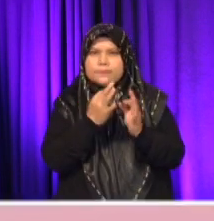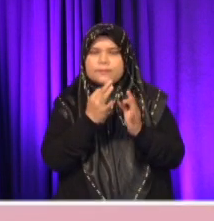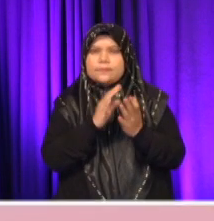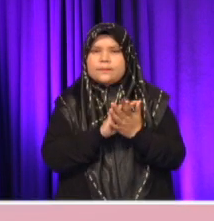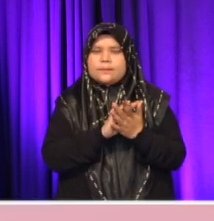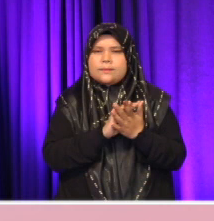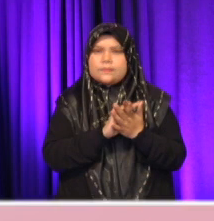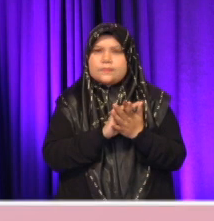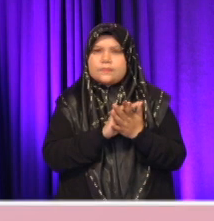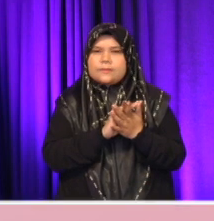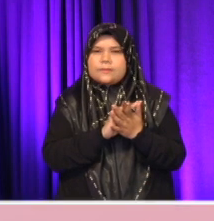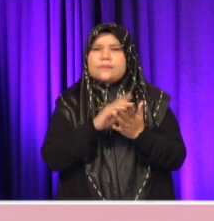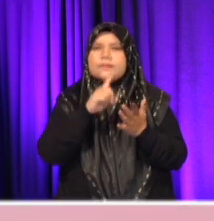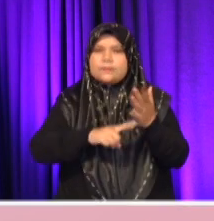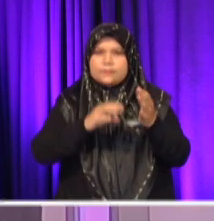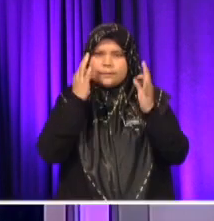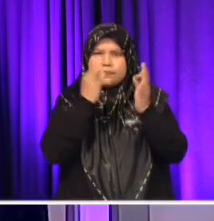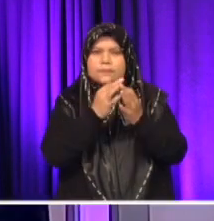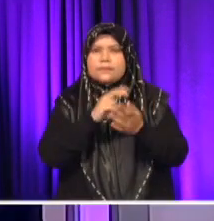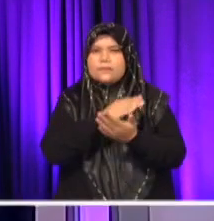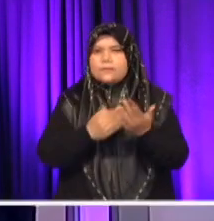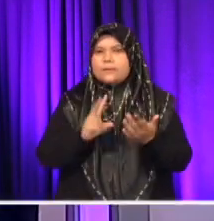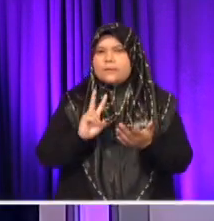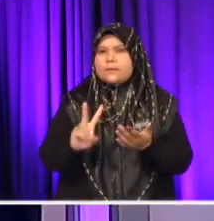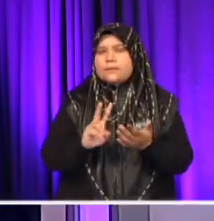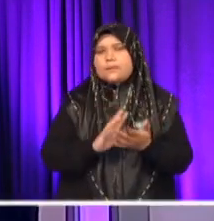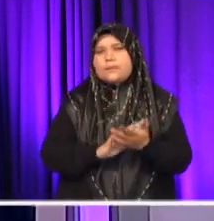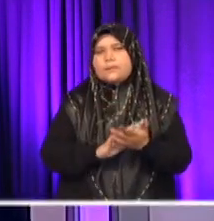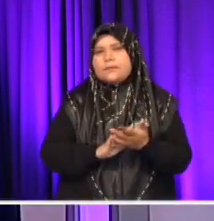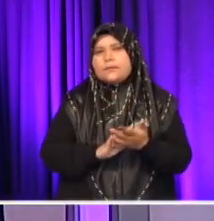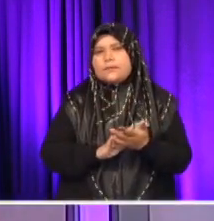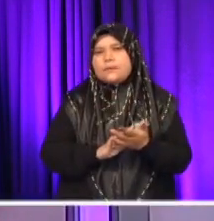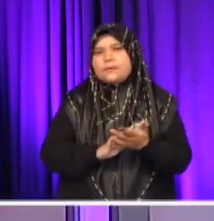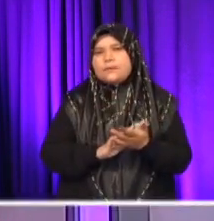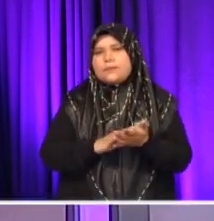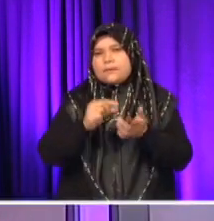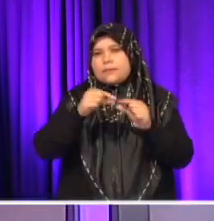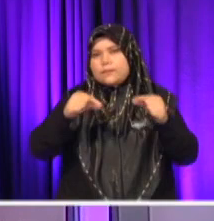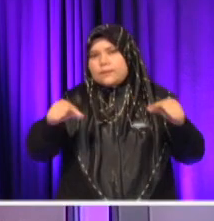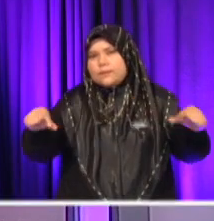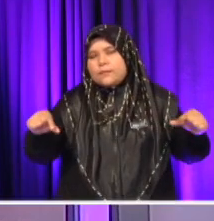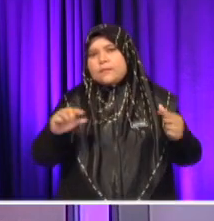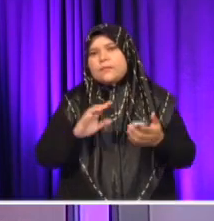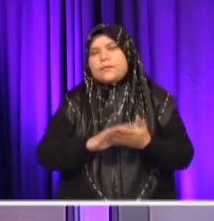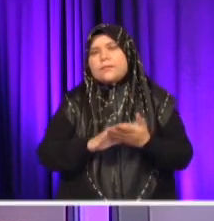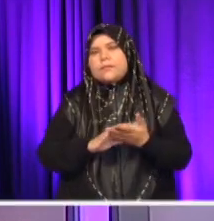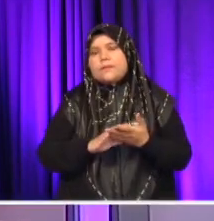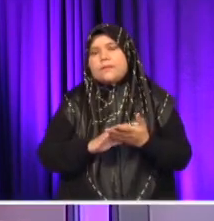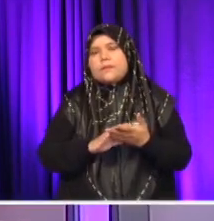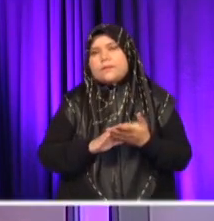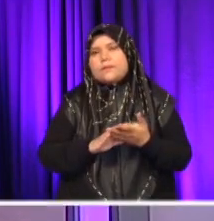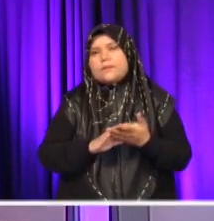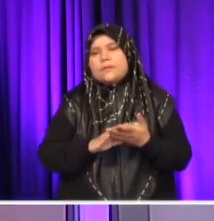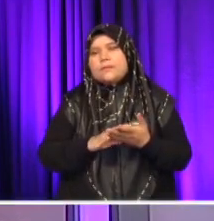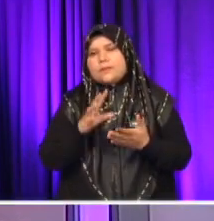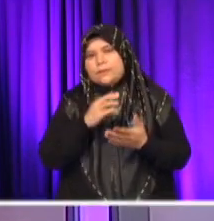here is... I was about to ask you, what is the focus of this part 2 actually? All right, this part 2 focuses on grammar as well as vocabulary. All right. Okay. So